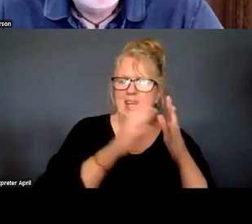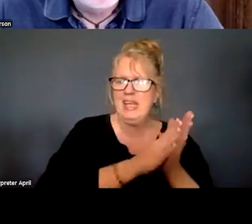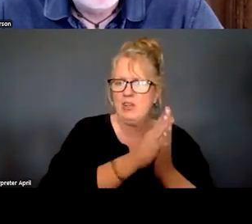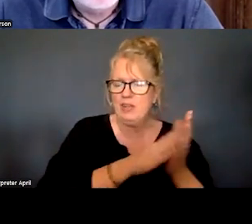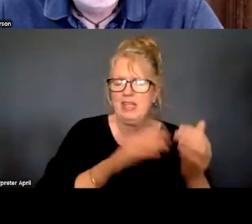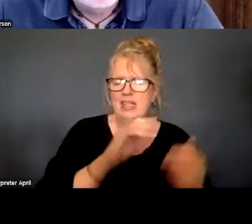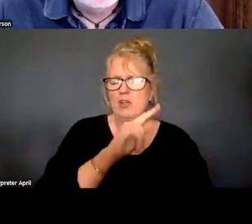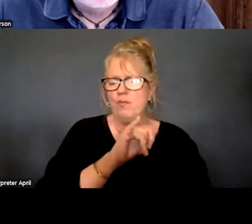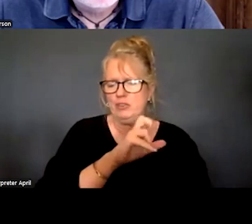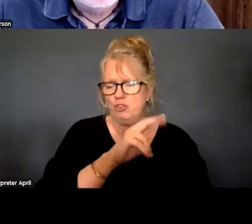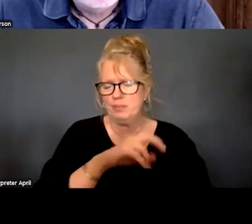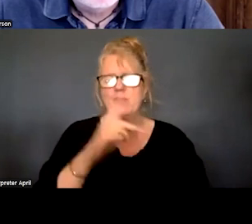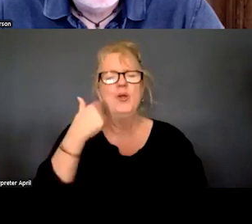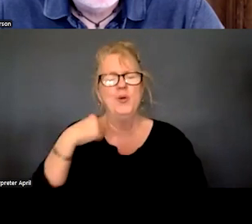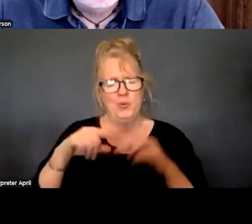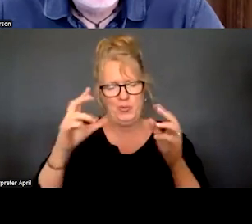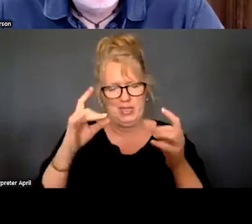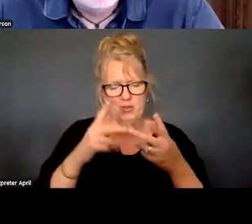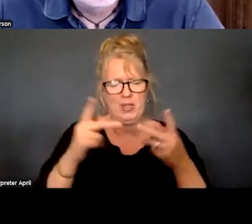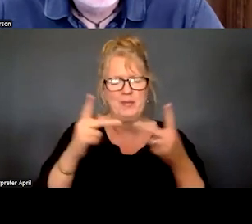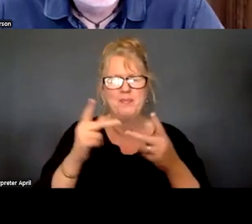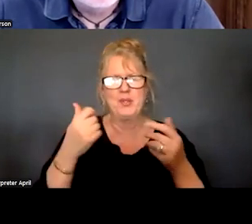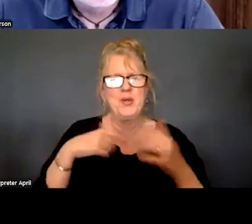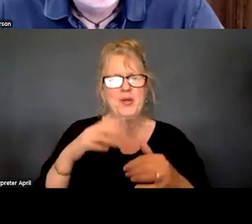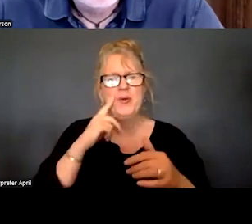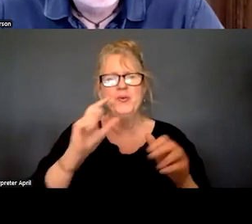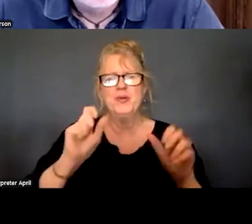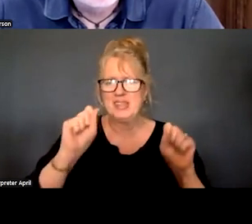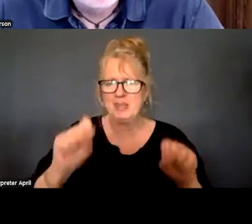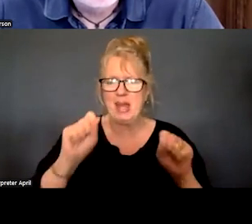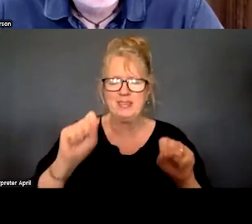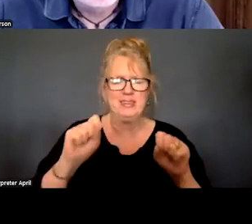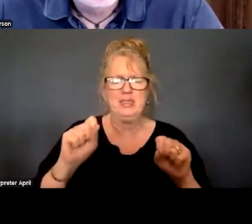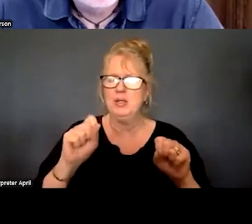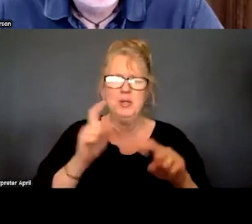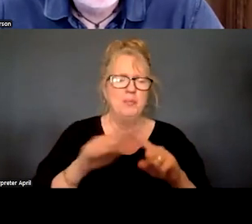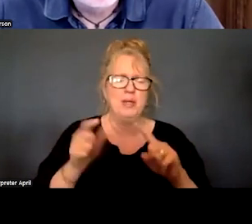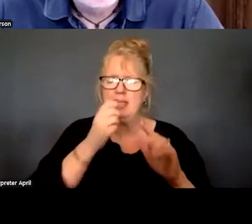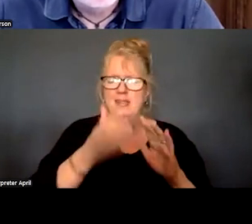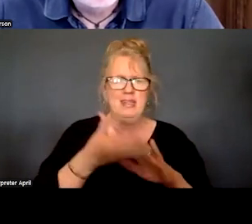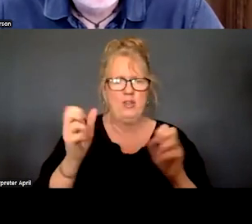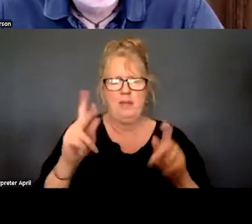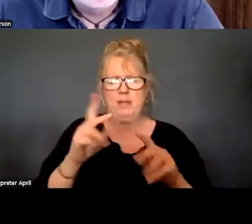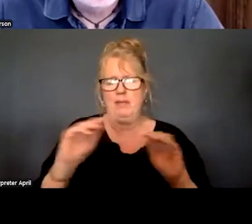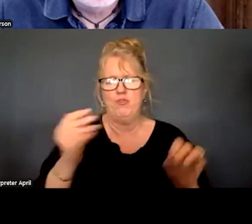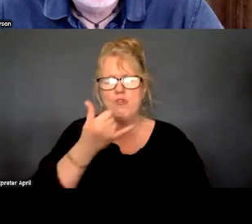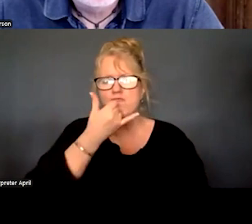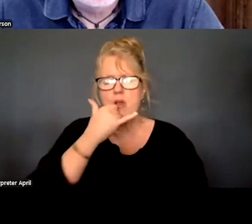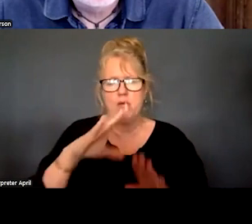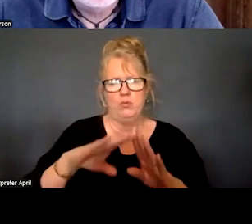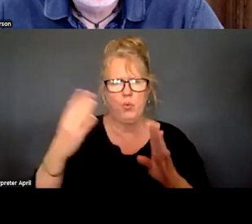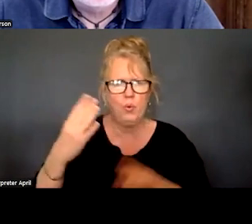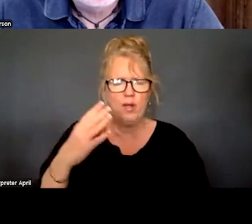that I joined, we had a crisis facility with some significant capacity, but they didn't operate according to this no wrong door. And